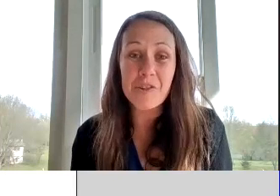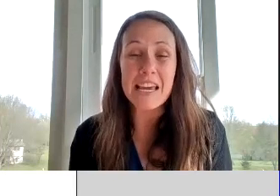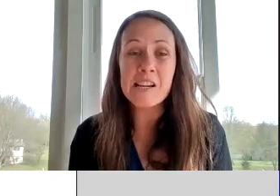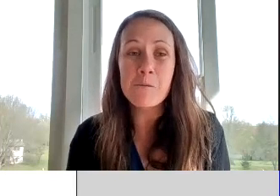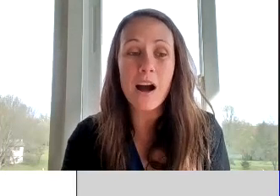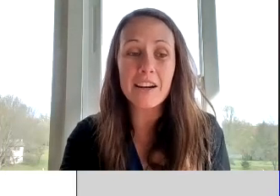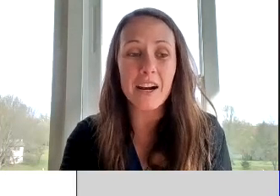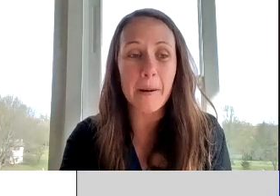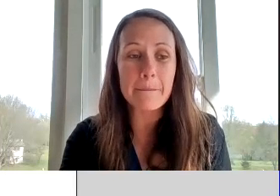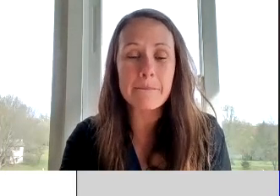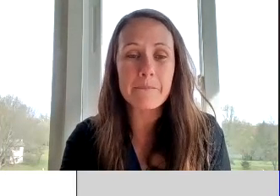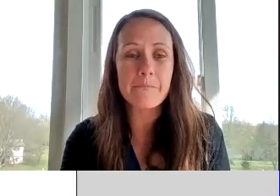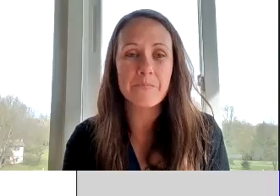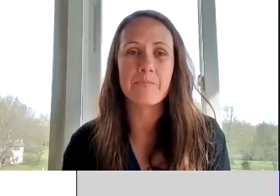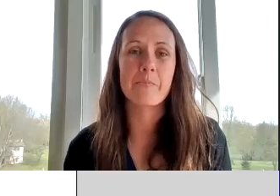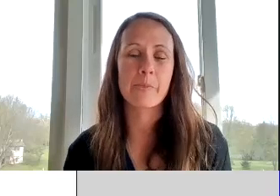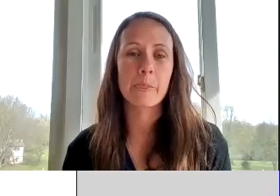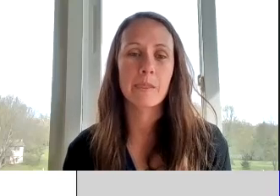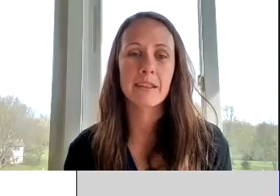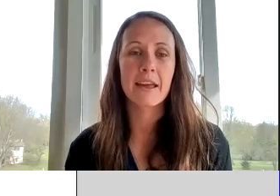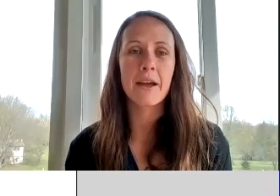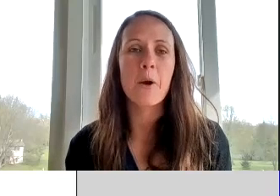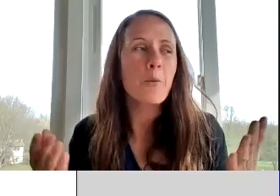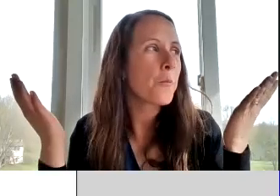He's drinking water.